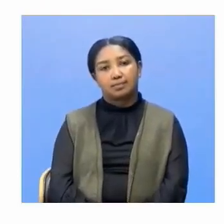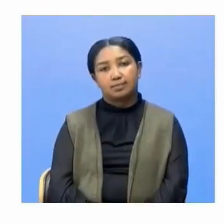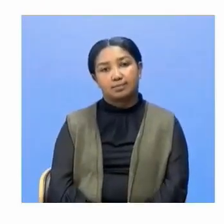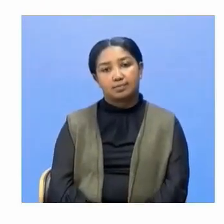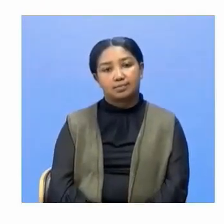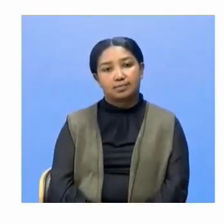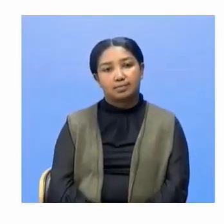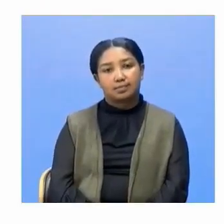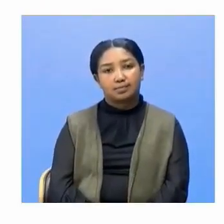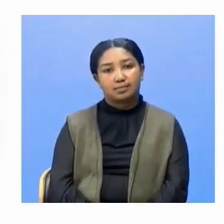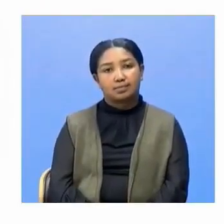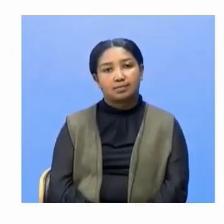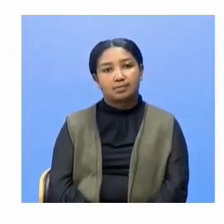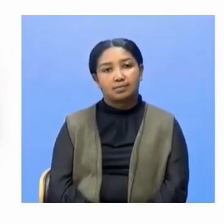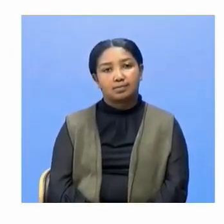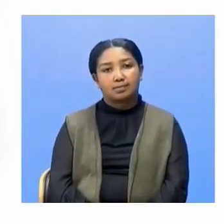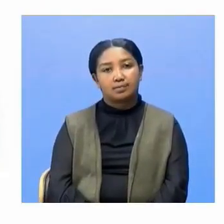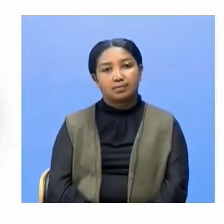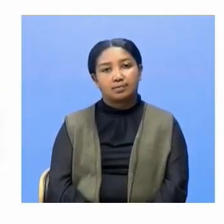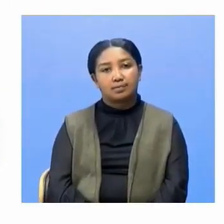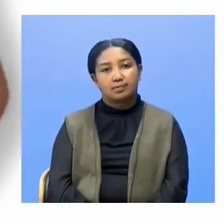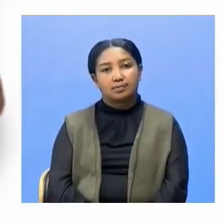is